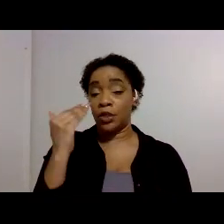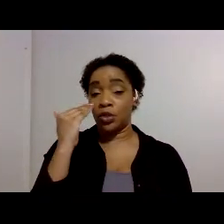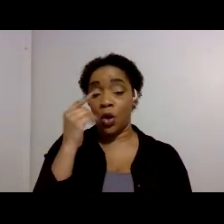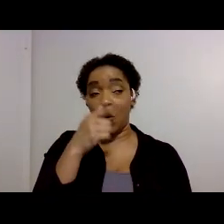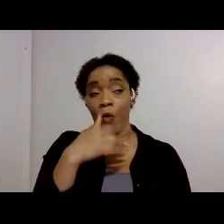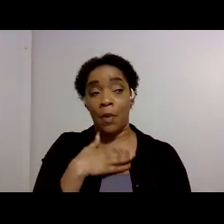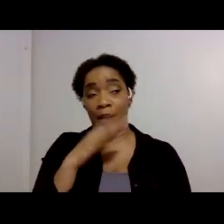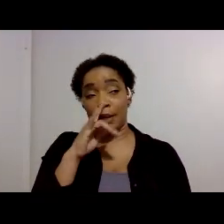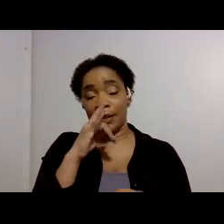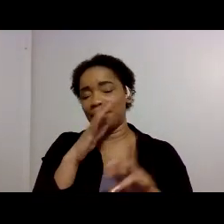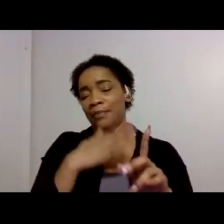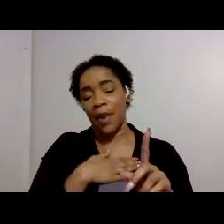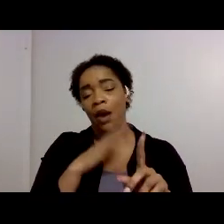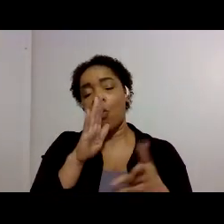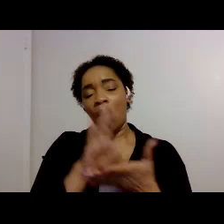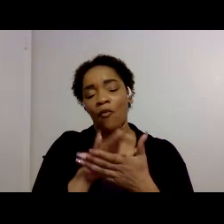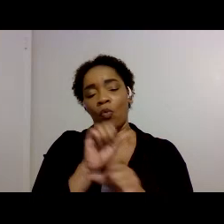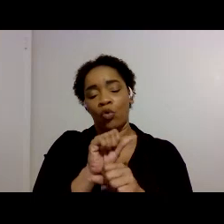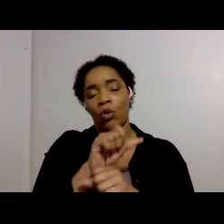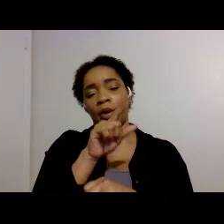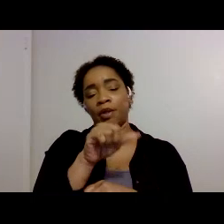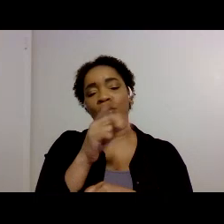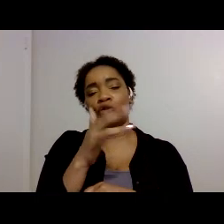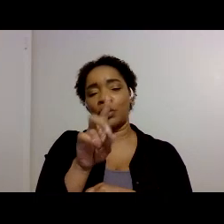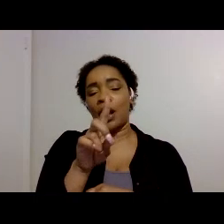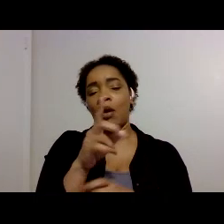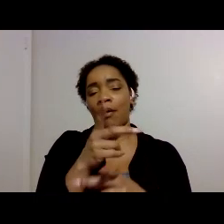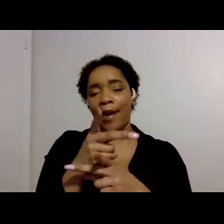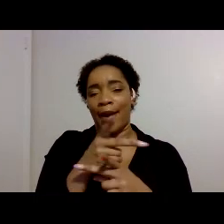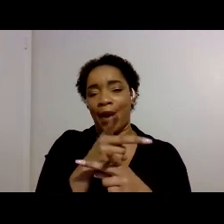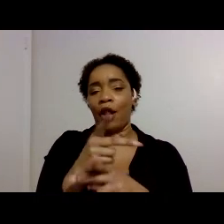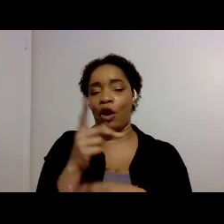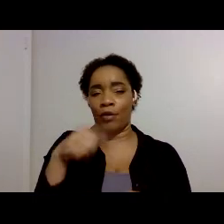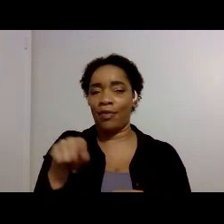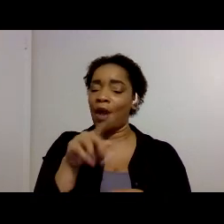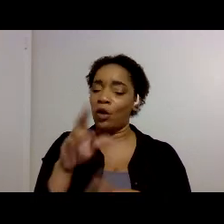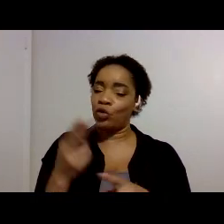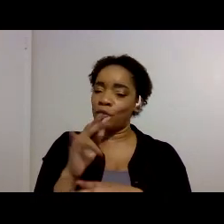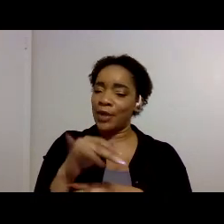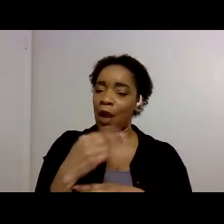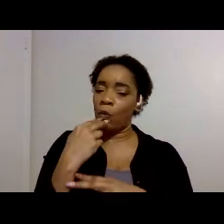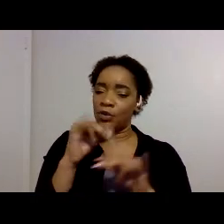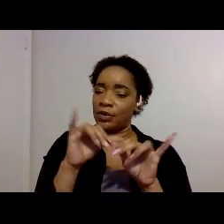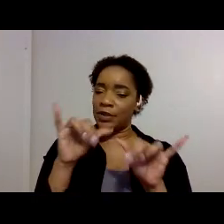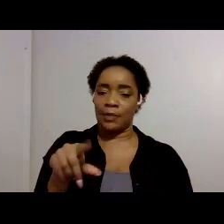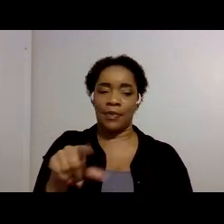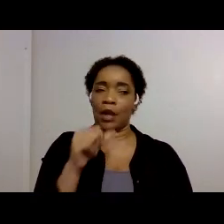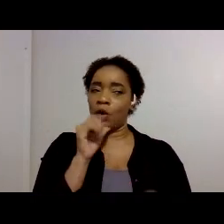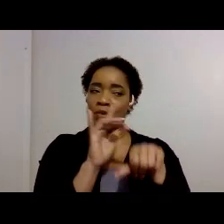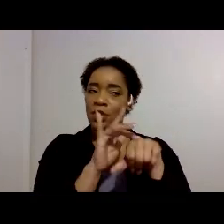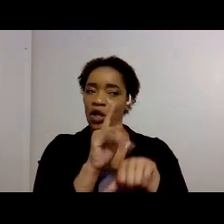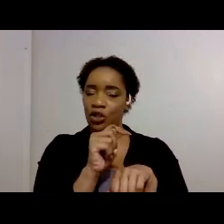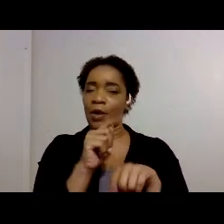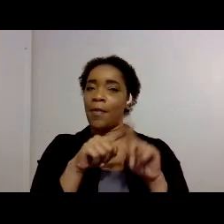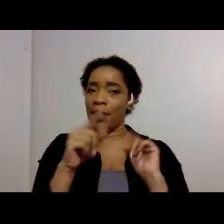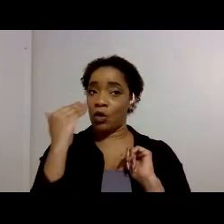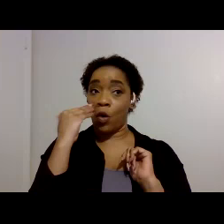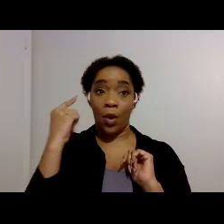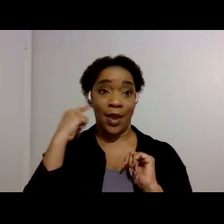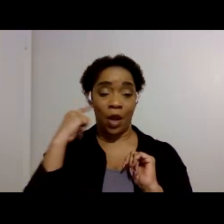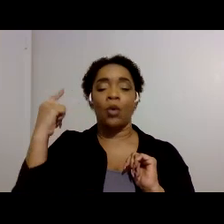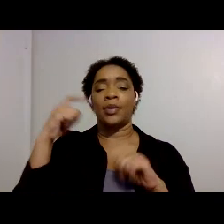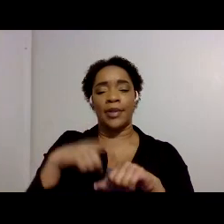they're lining up. So if you have children, go over it more and just make it, hey, with this, so don't